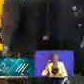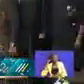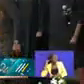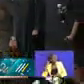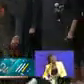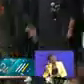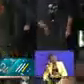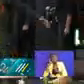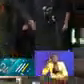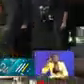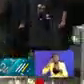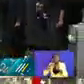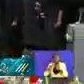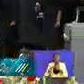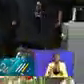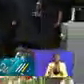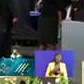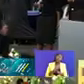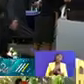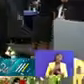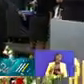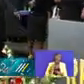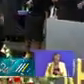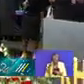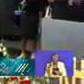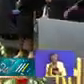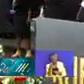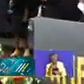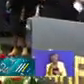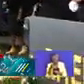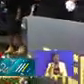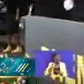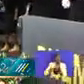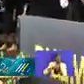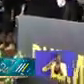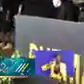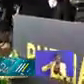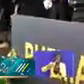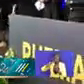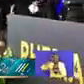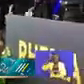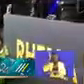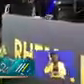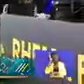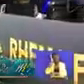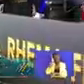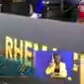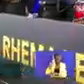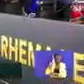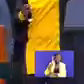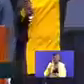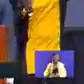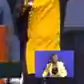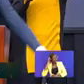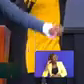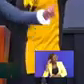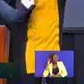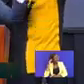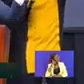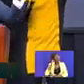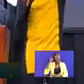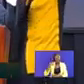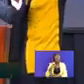not I hear the sound glory to God say I hear the